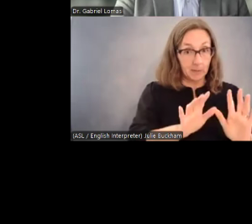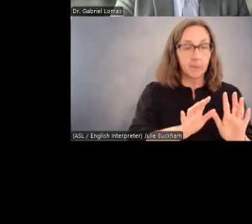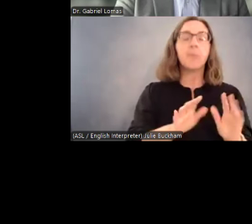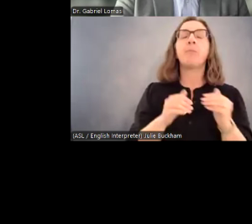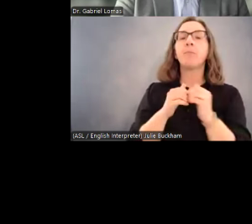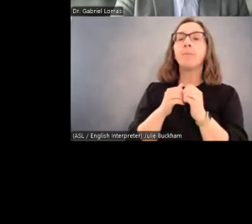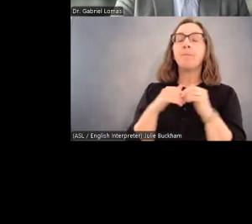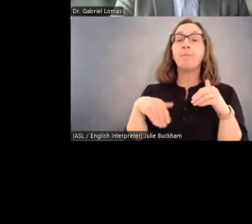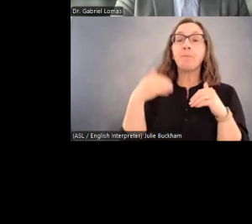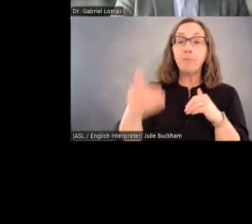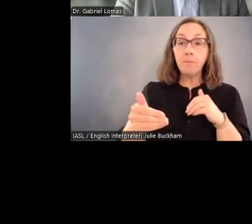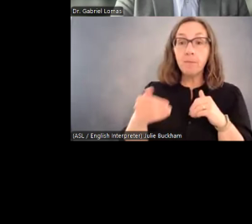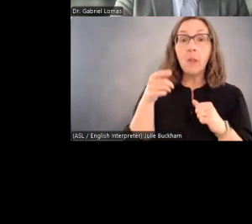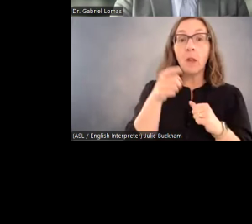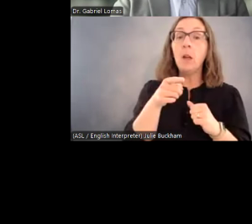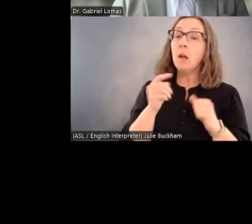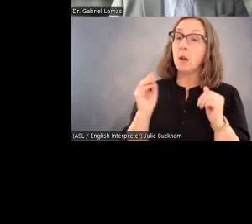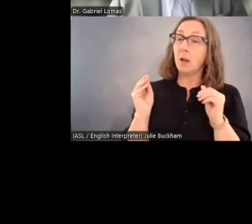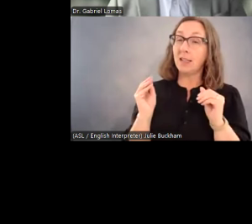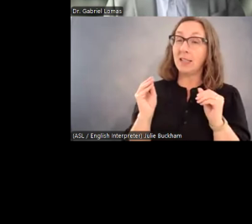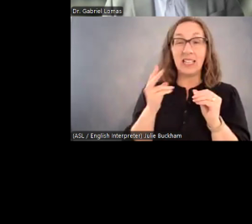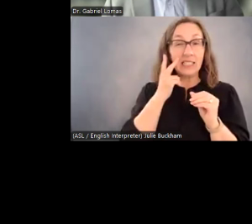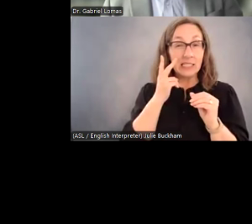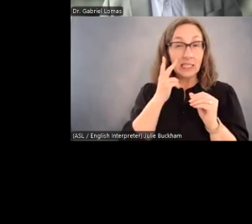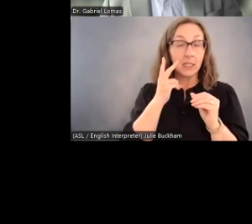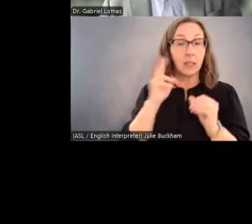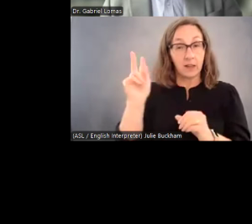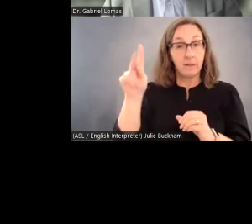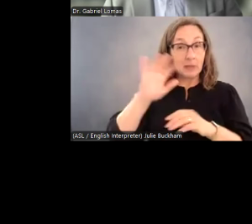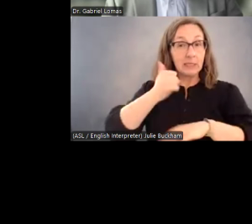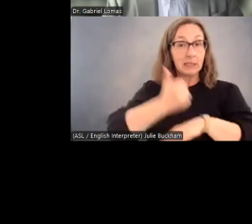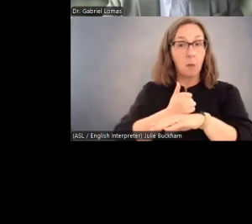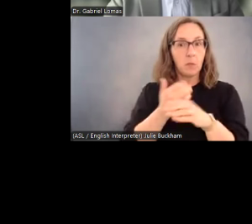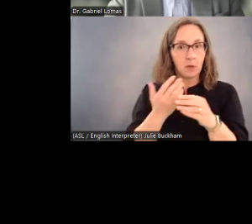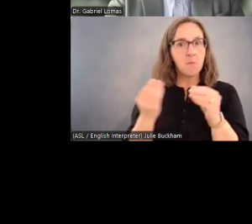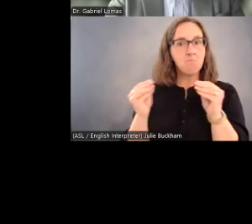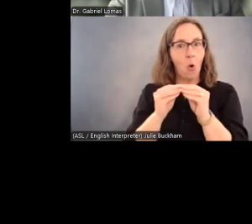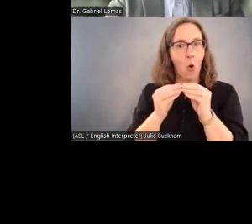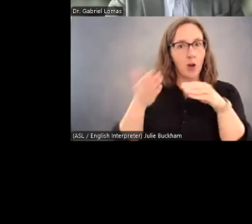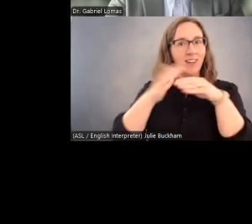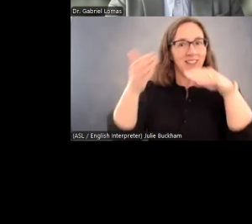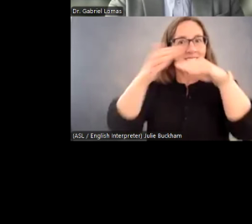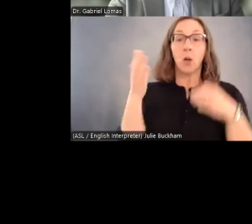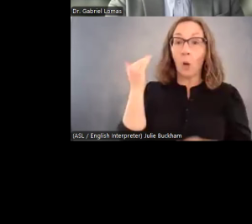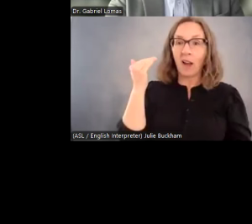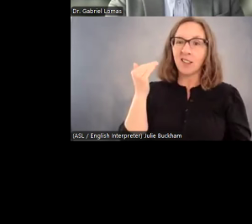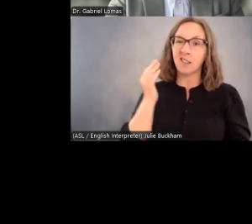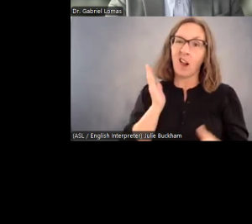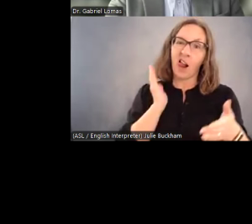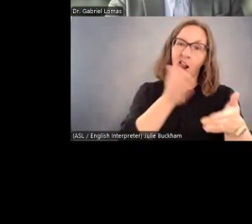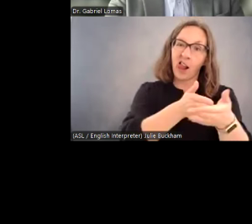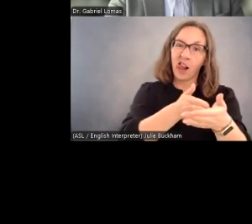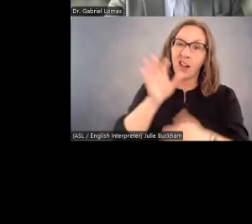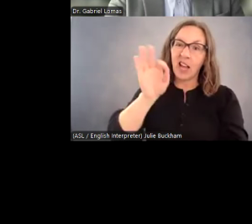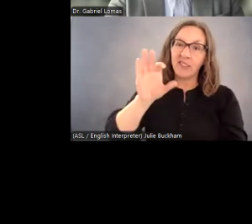More and more prisons have the video phones because of litigation with the FCC.